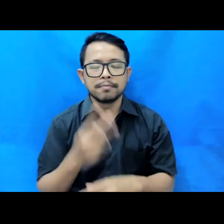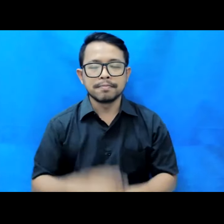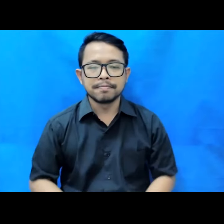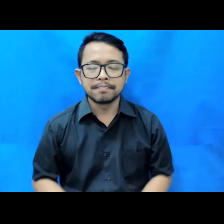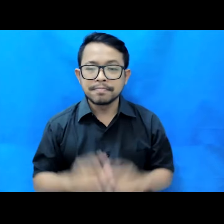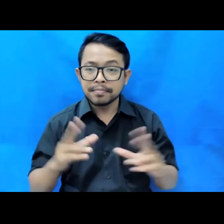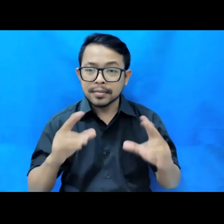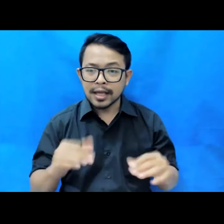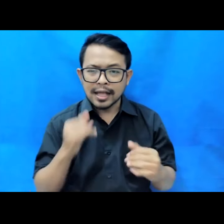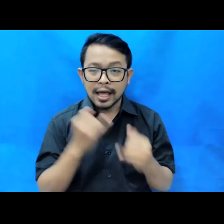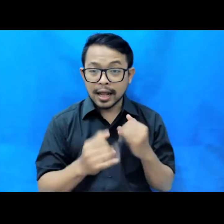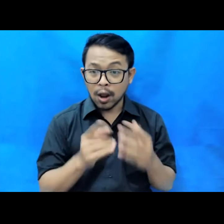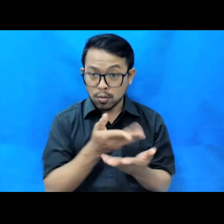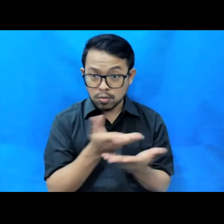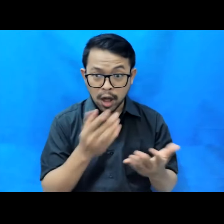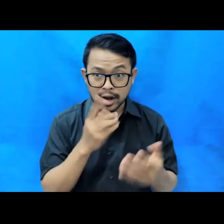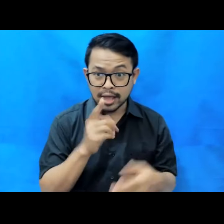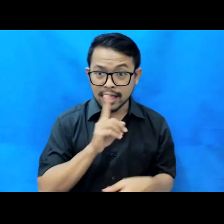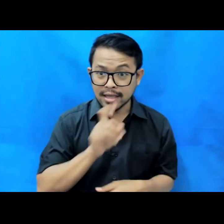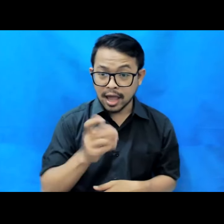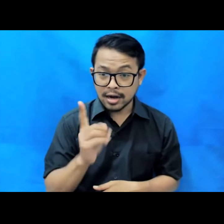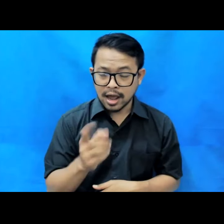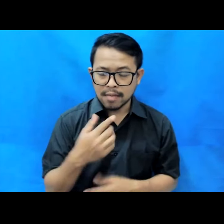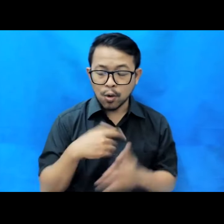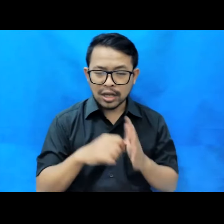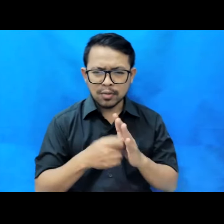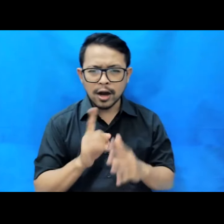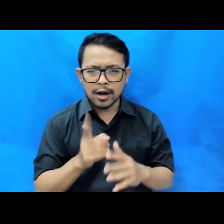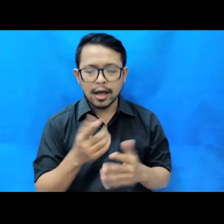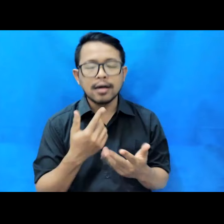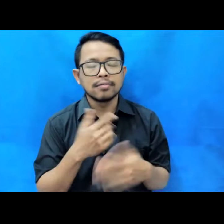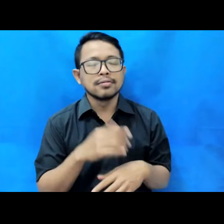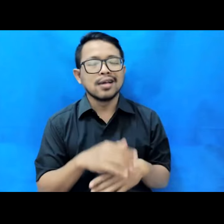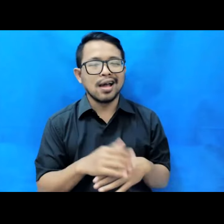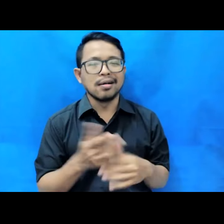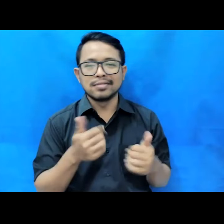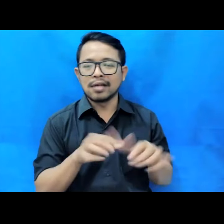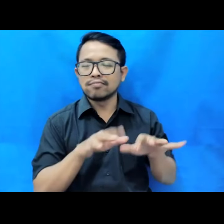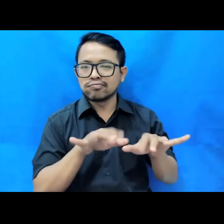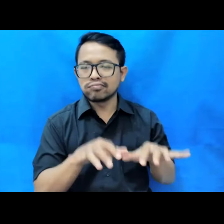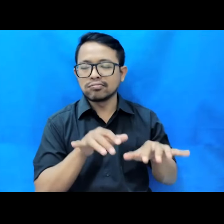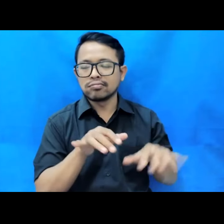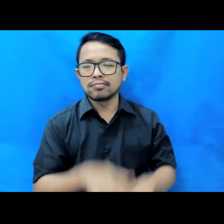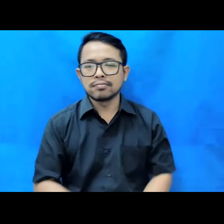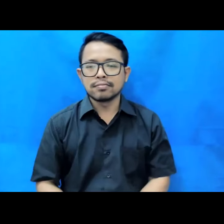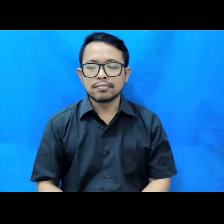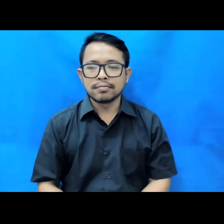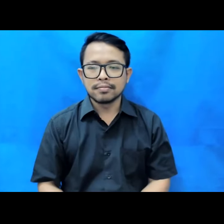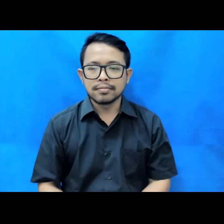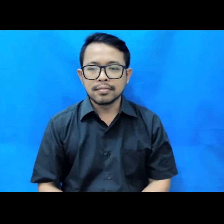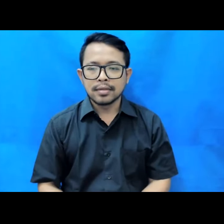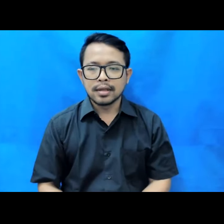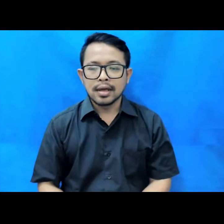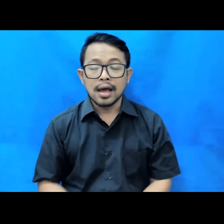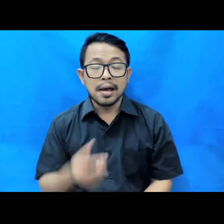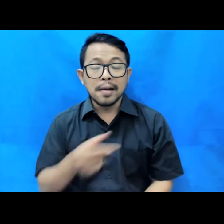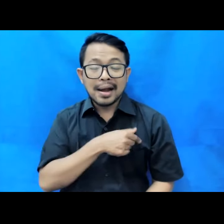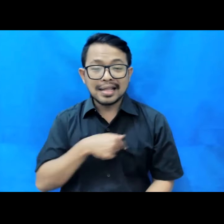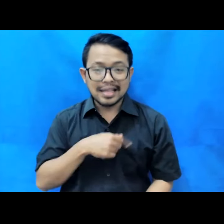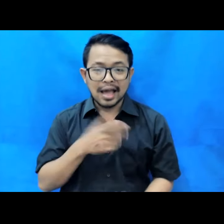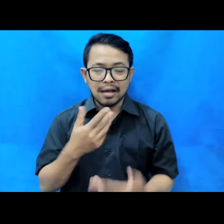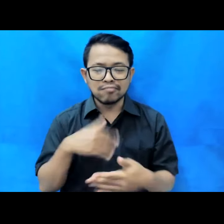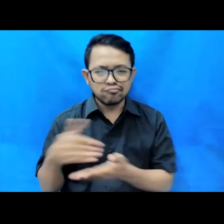of your screen, on the bottom of your screen. And if you have any questions or feedbacks, please write your comments in the chat column,